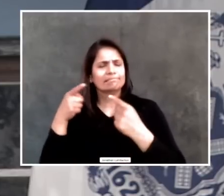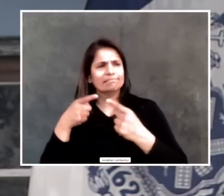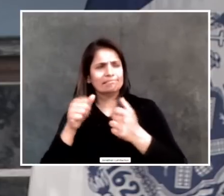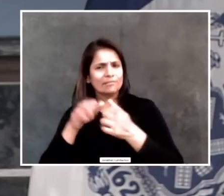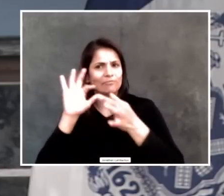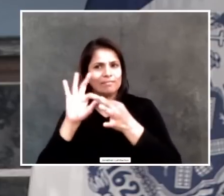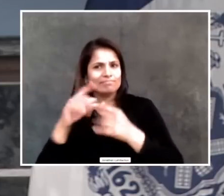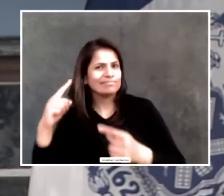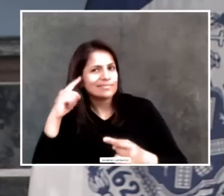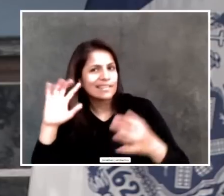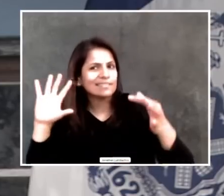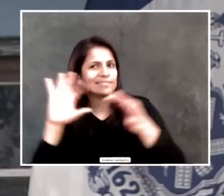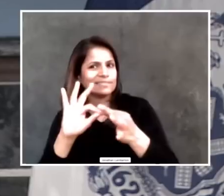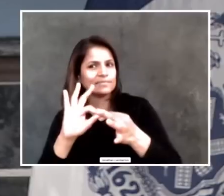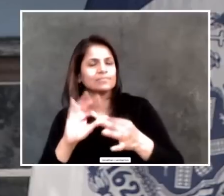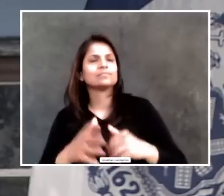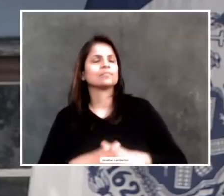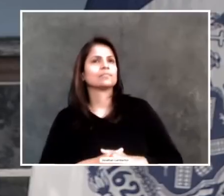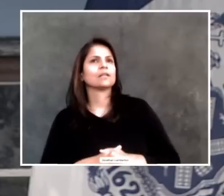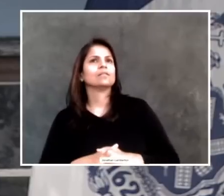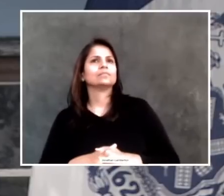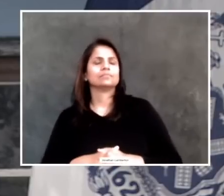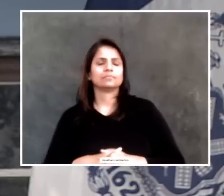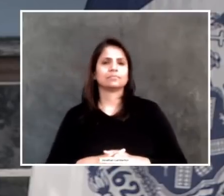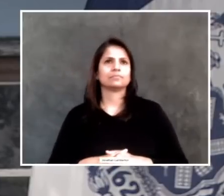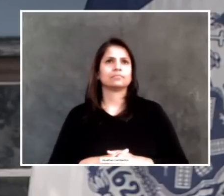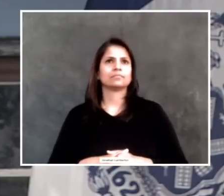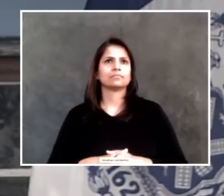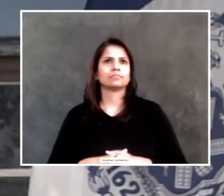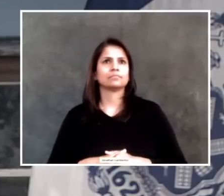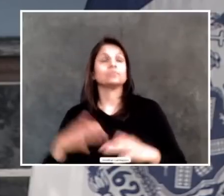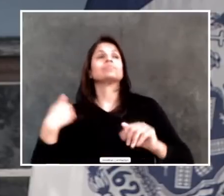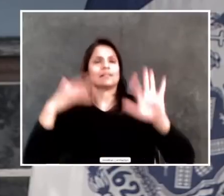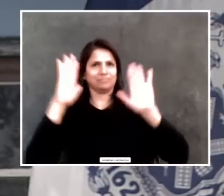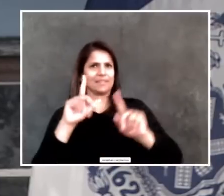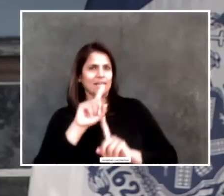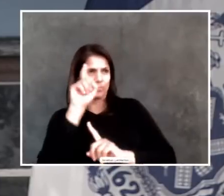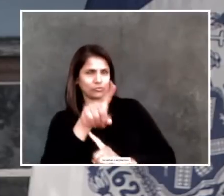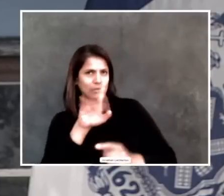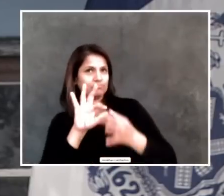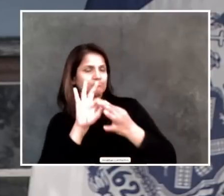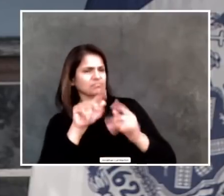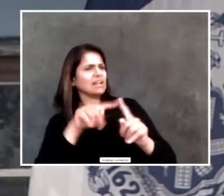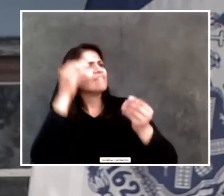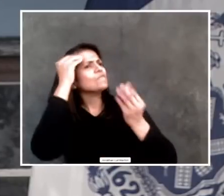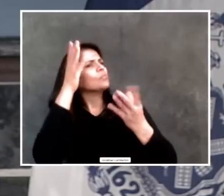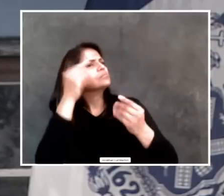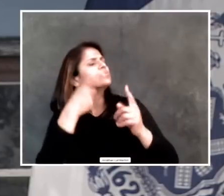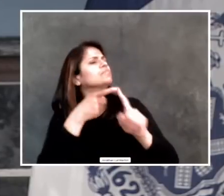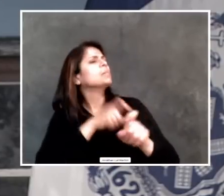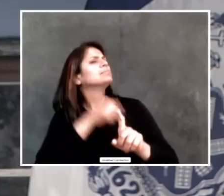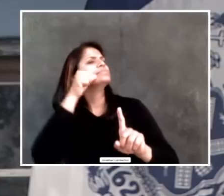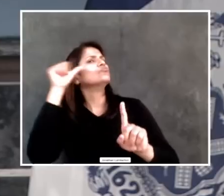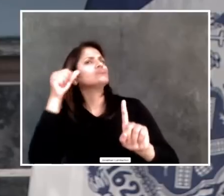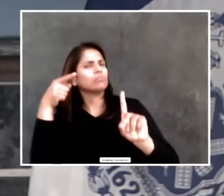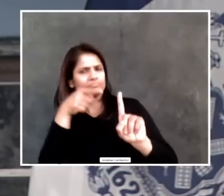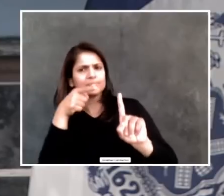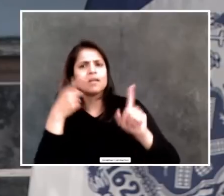Okay, so it seems like it's more complicated than just checking a box to